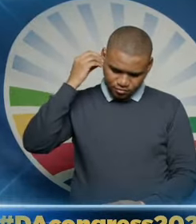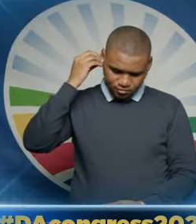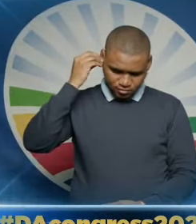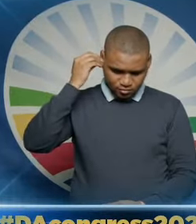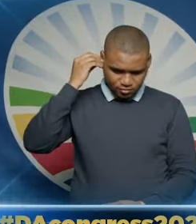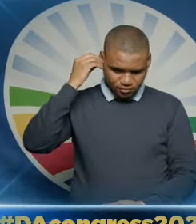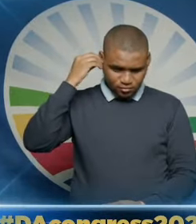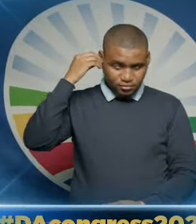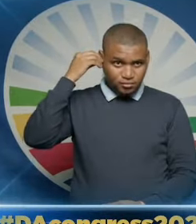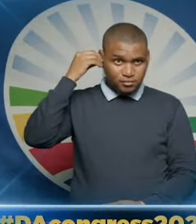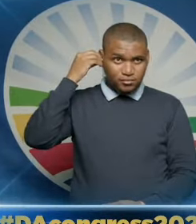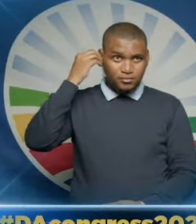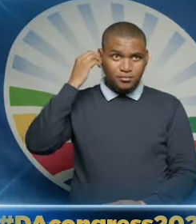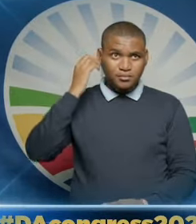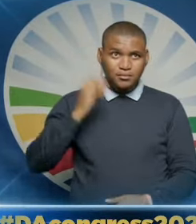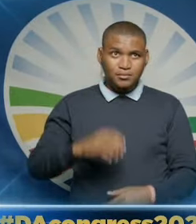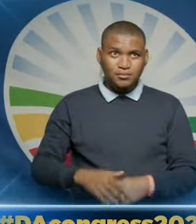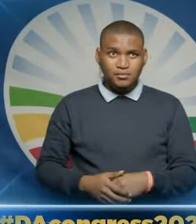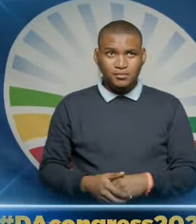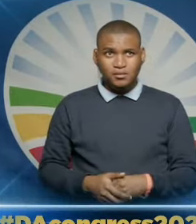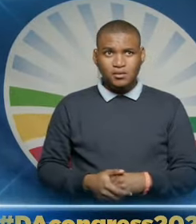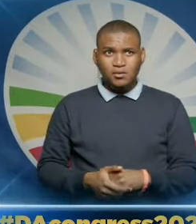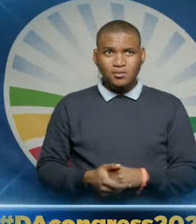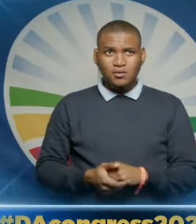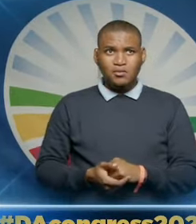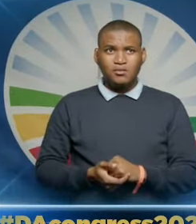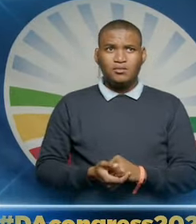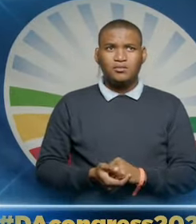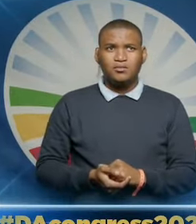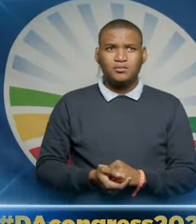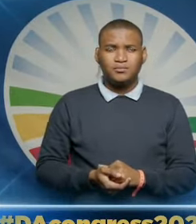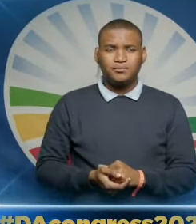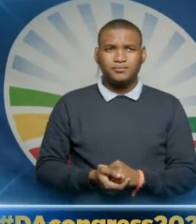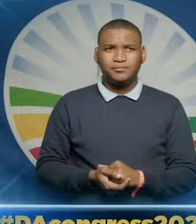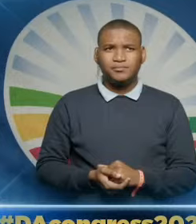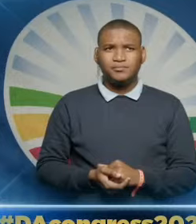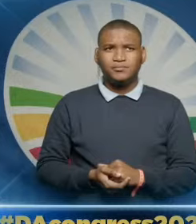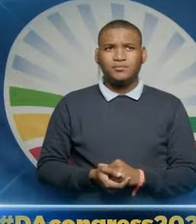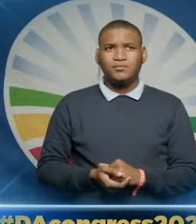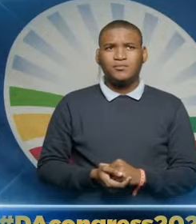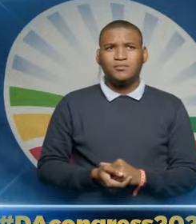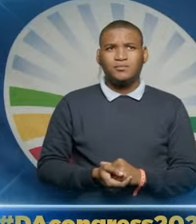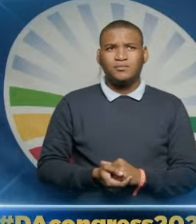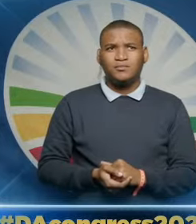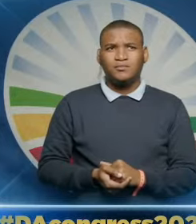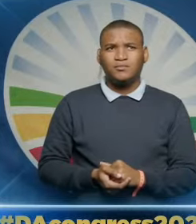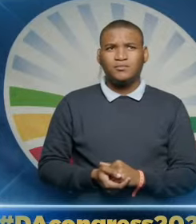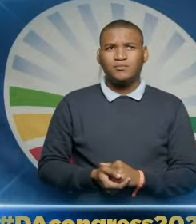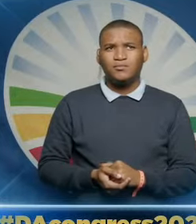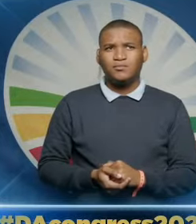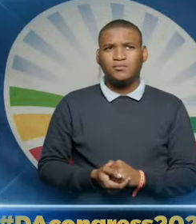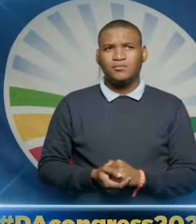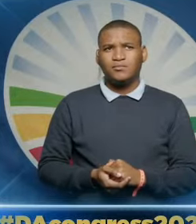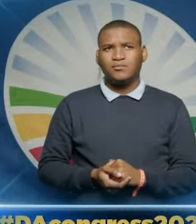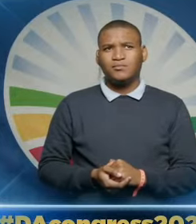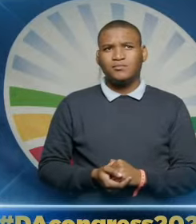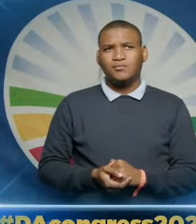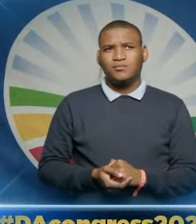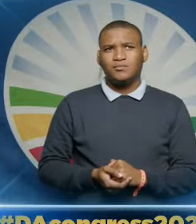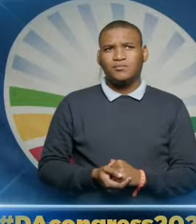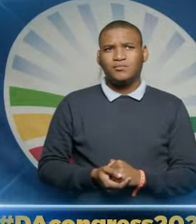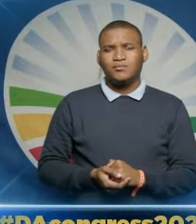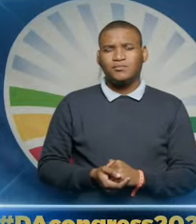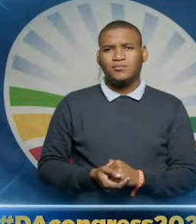Where there was a very interesting debate, the hall was evenly spread. And so there were some tasty resolutions as well on those